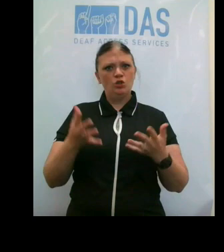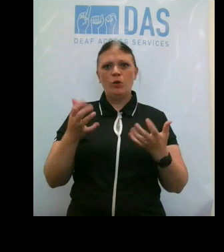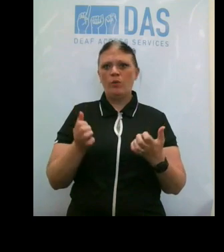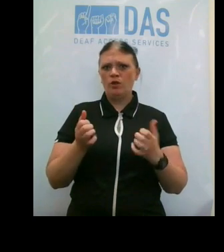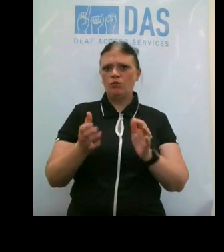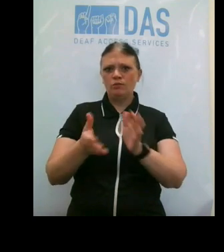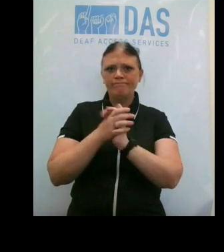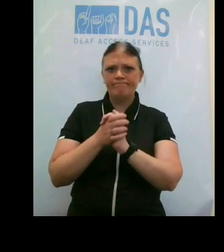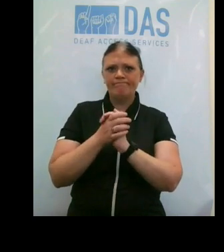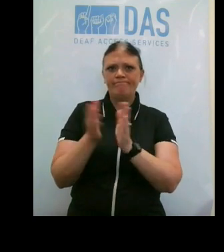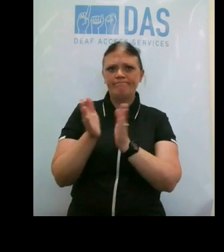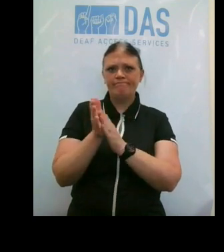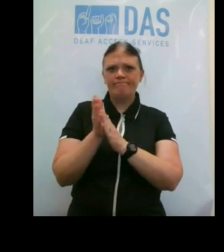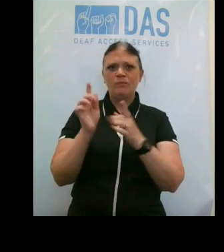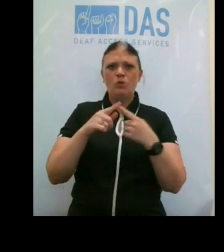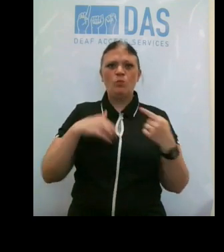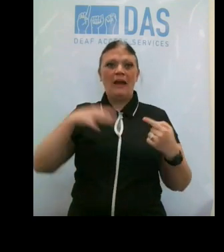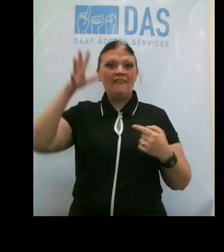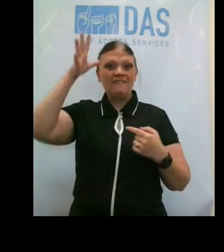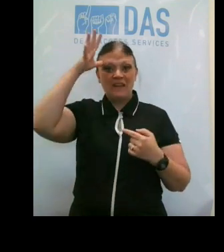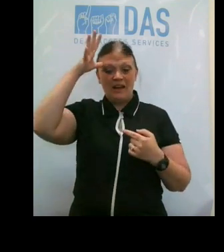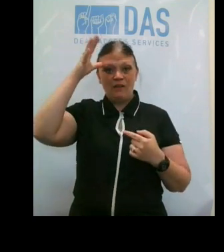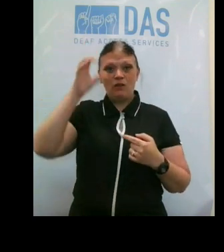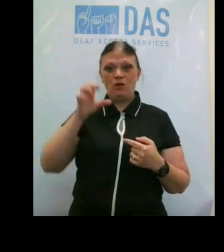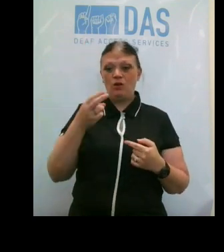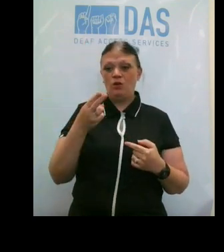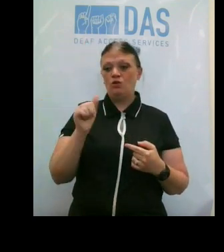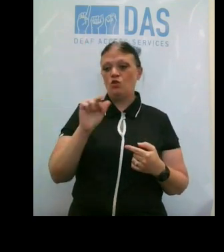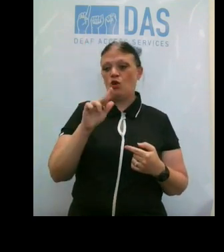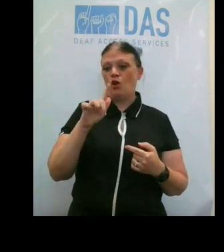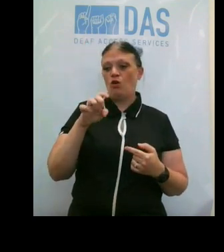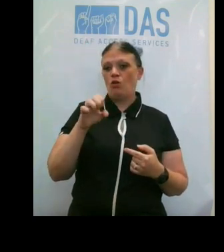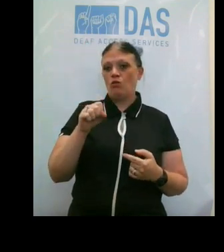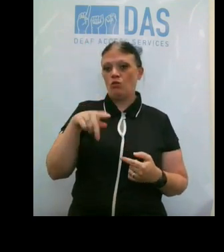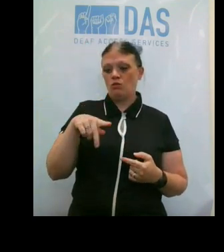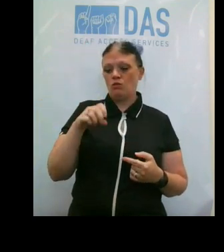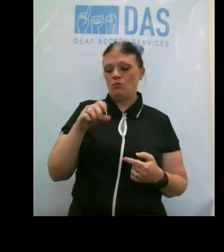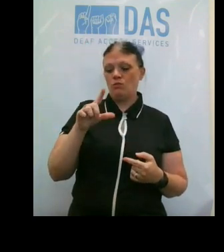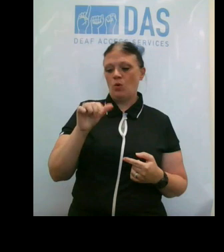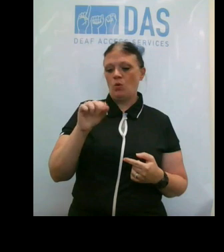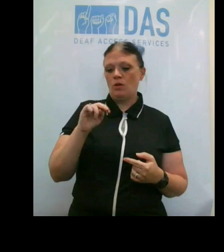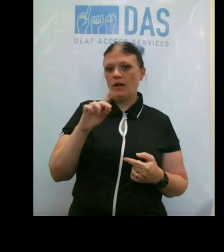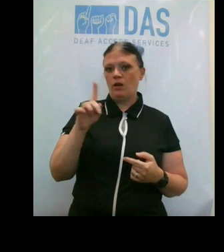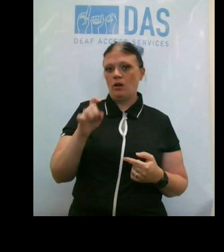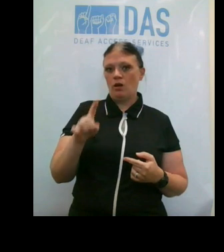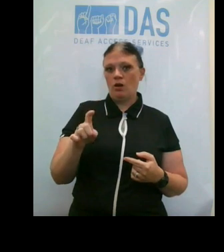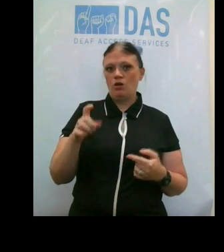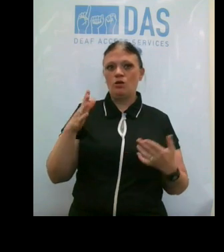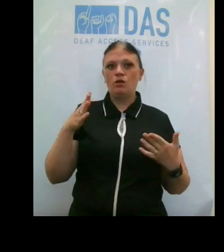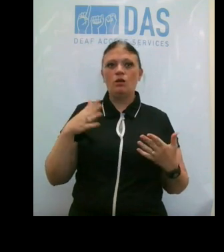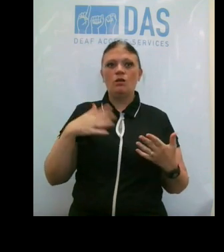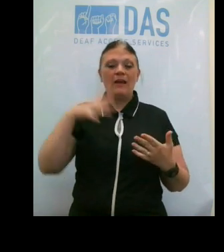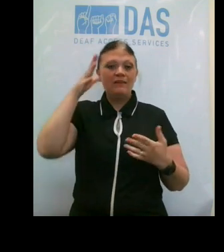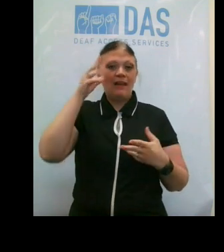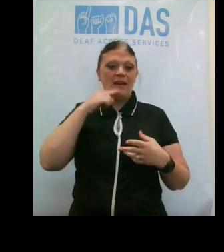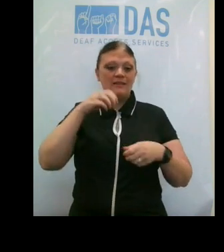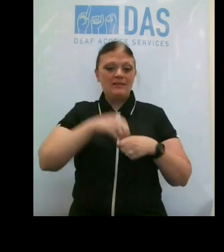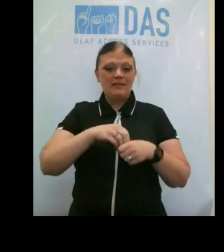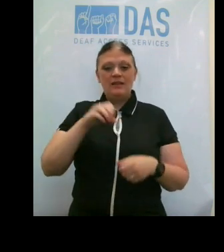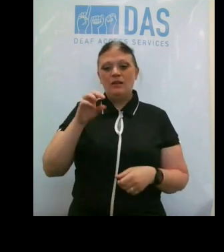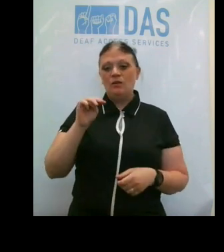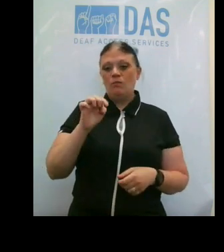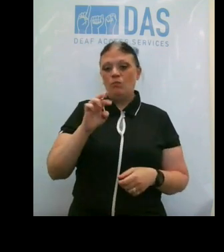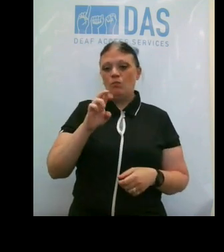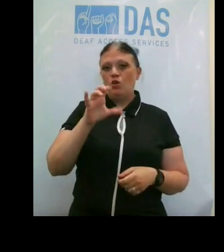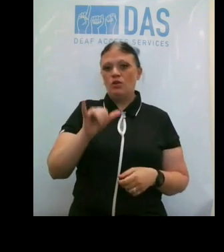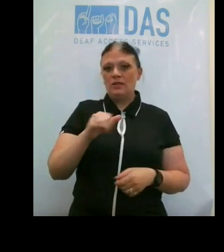and say hi to my father, Charles Polenkars. Dad is in hospital. He's in Mercy Hospital.